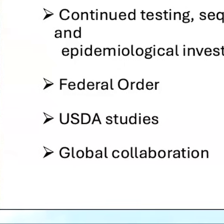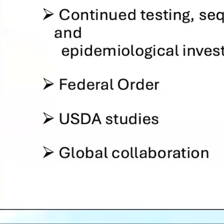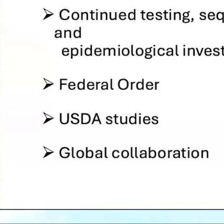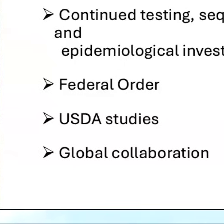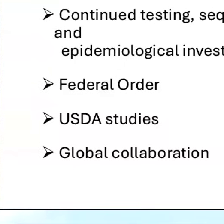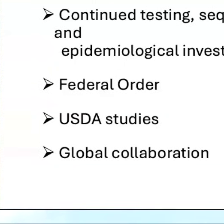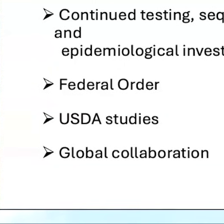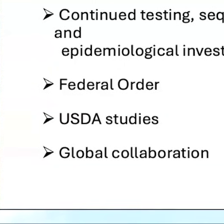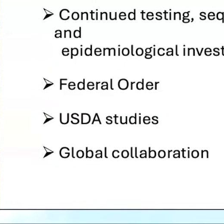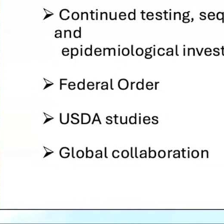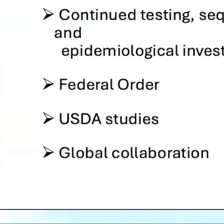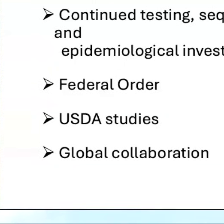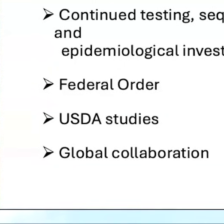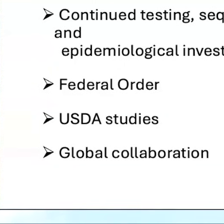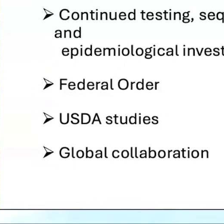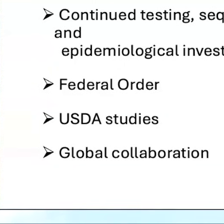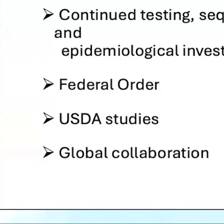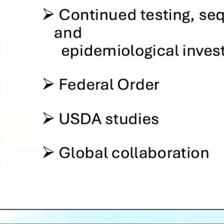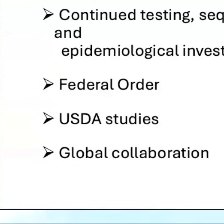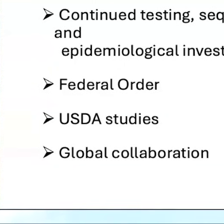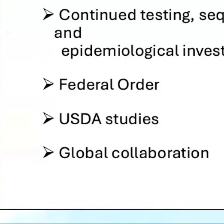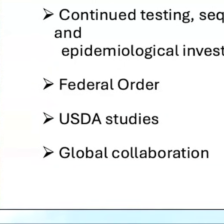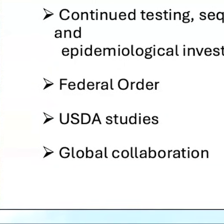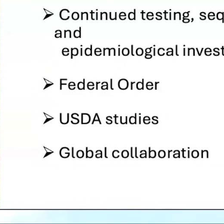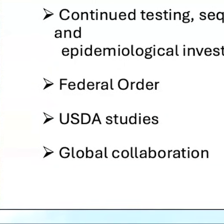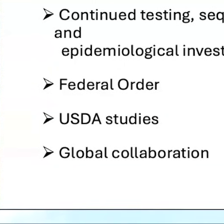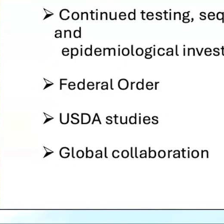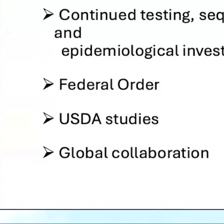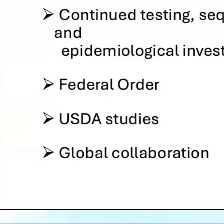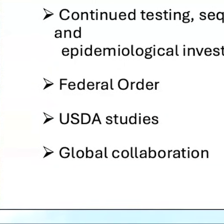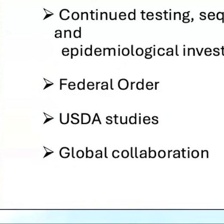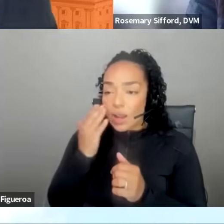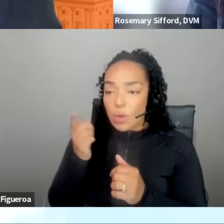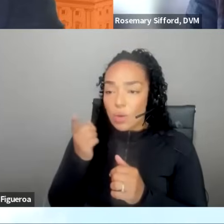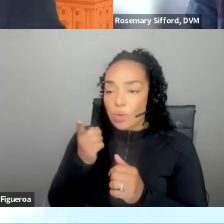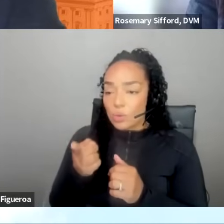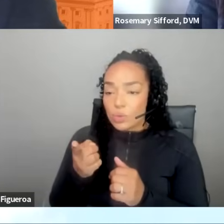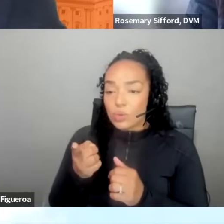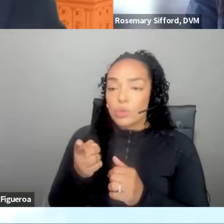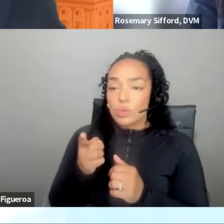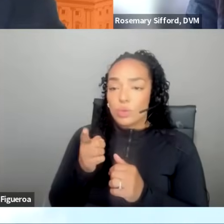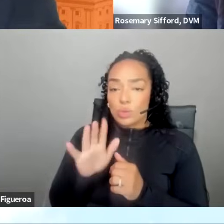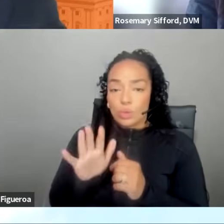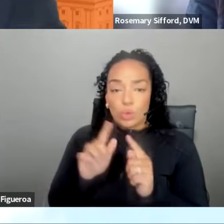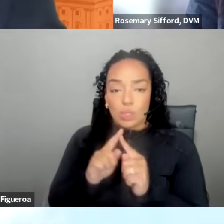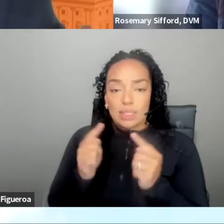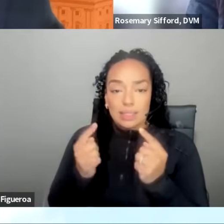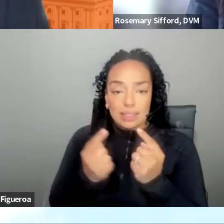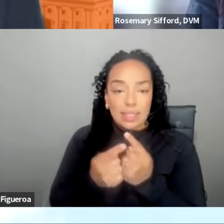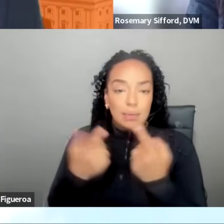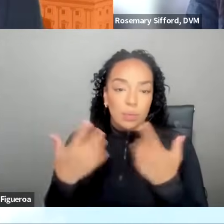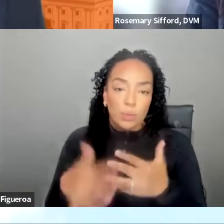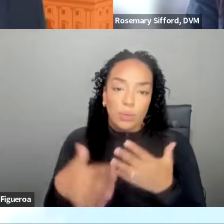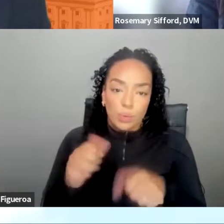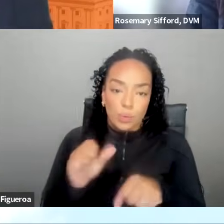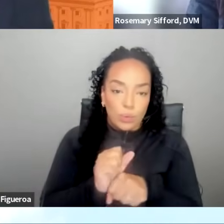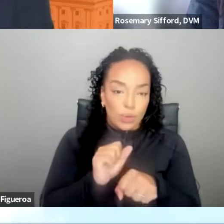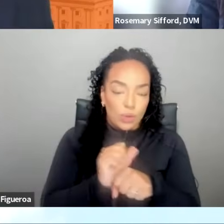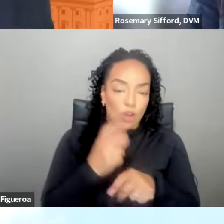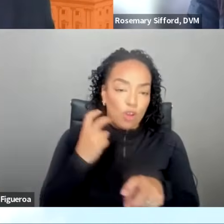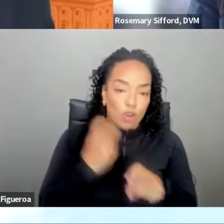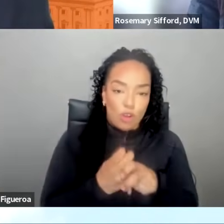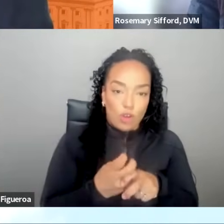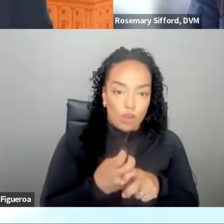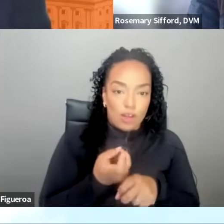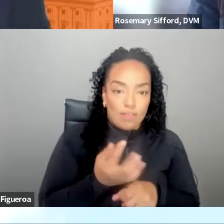Dr. Sifford, thank you so very much. We know you and your team have been working extremely hard the past few weeks. Please know that we deeply